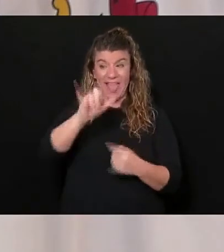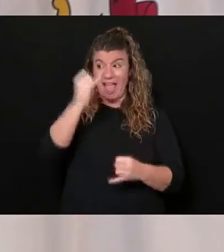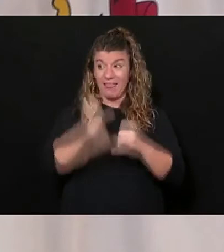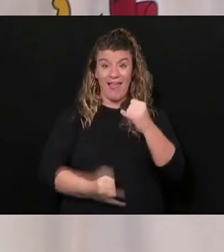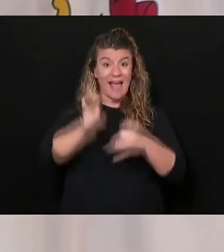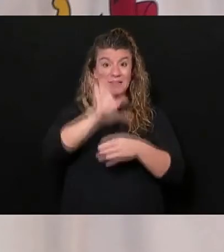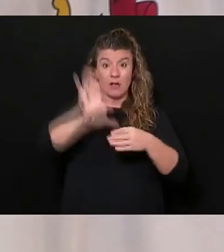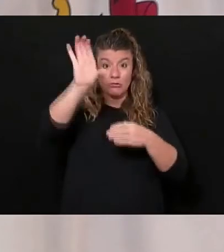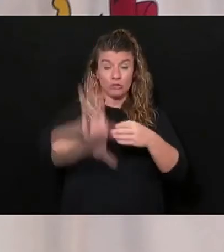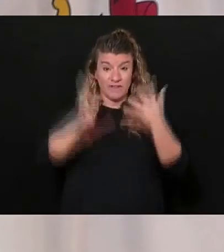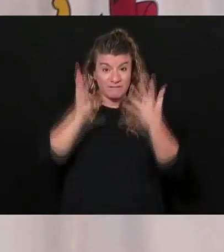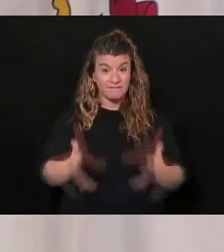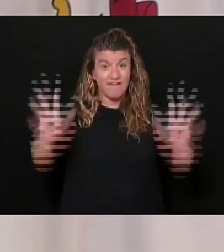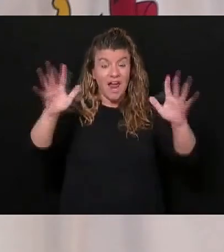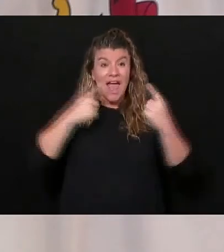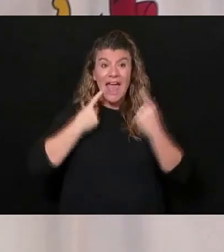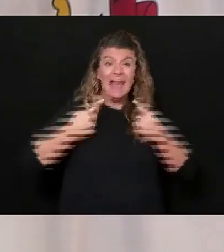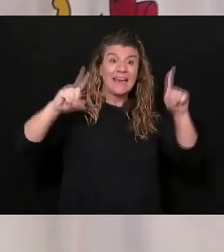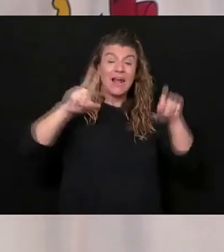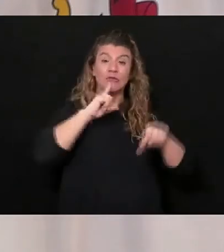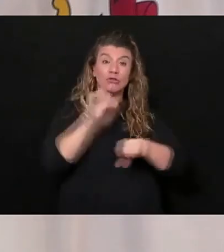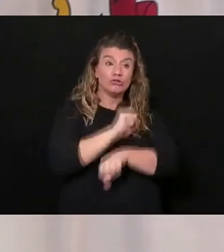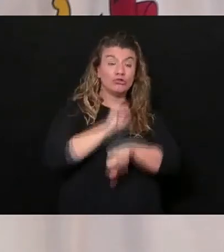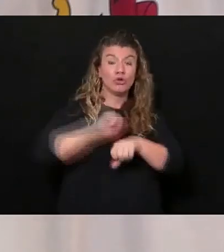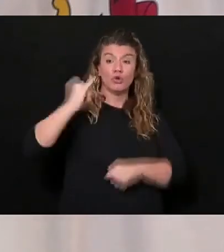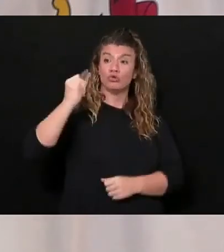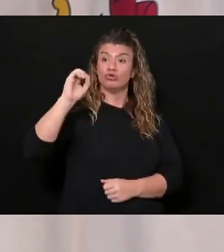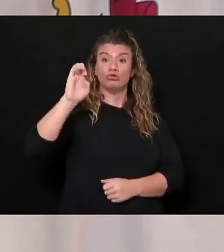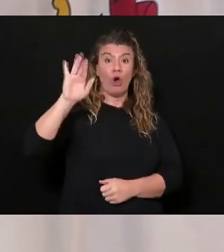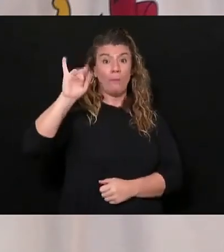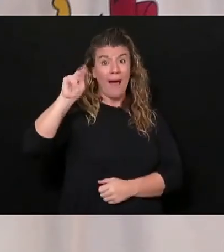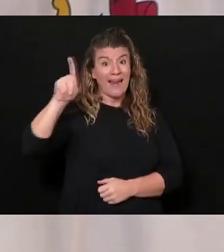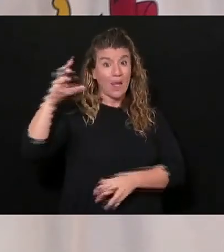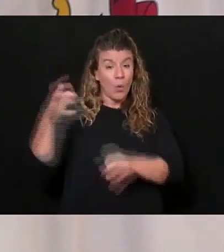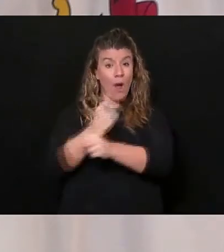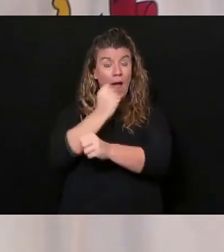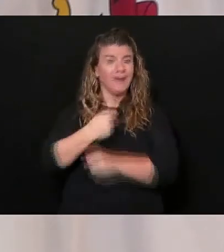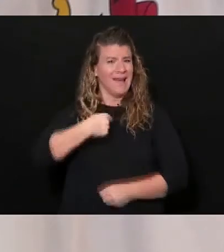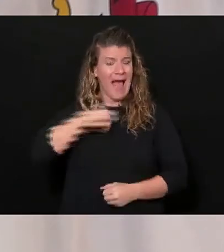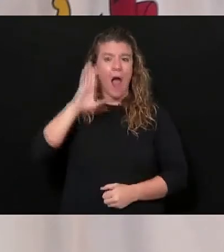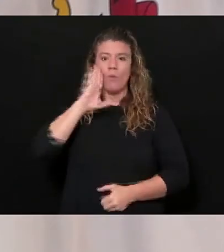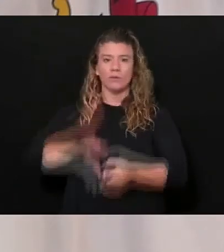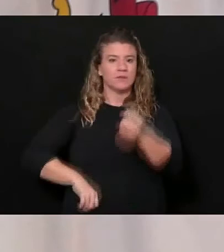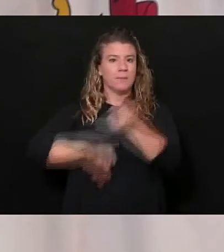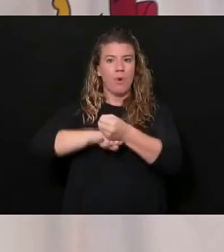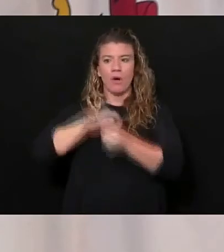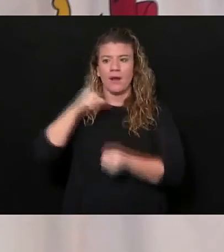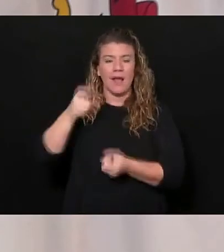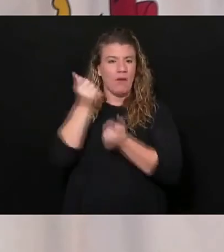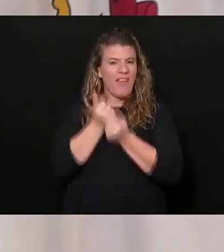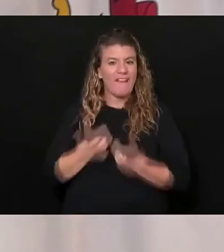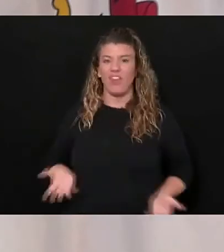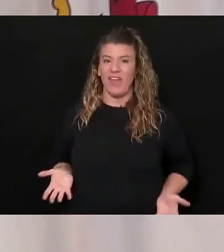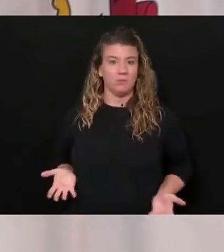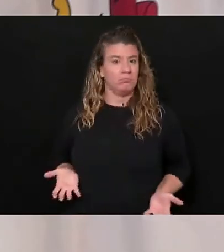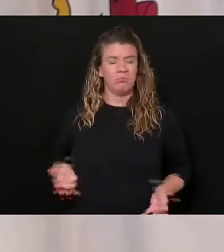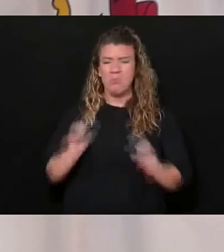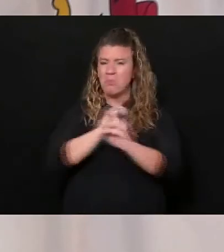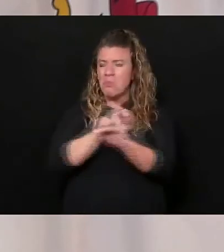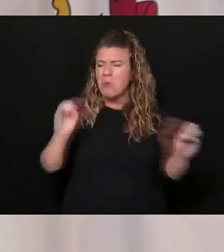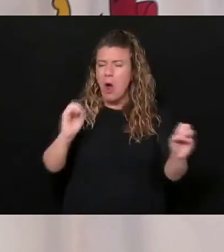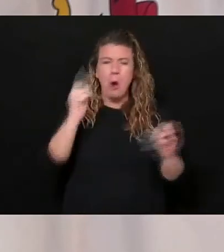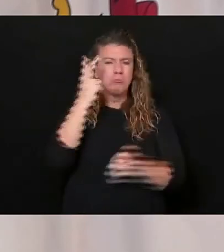Biden is truly our elected president, I will support him with all of my soul. Without any